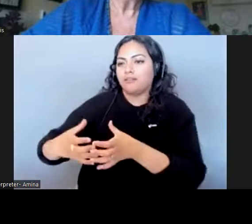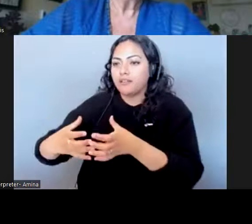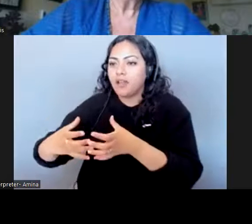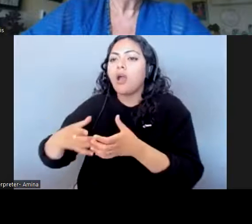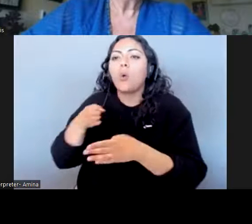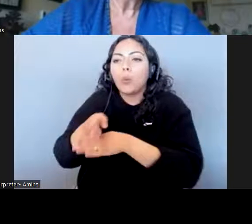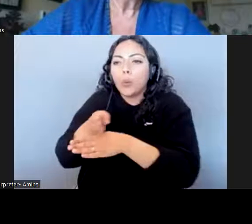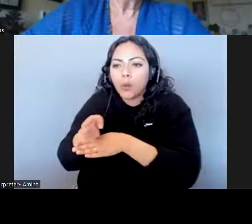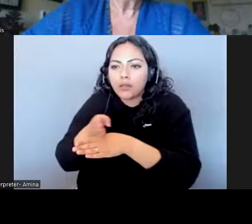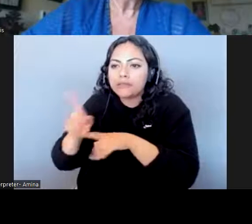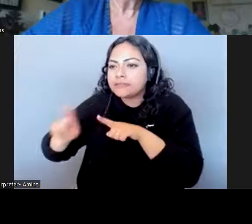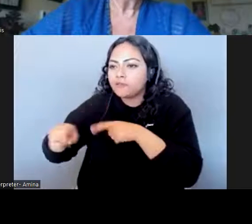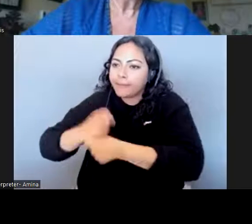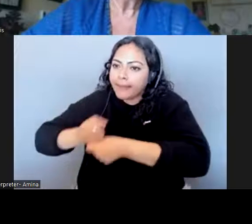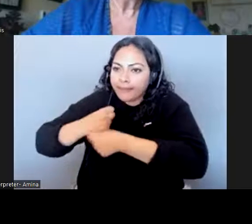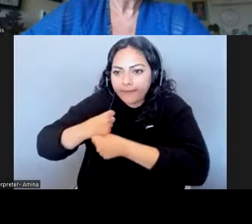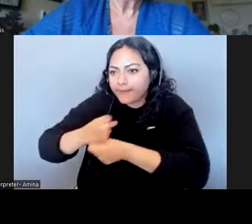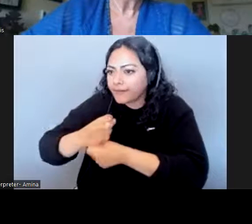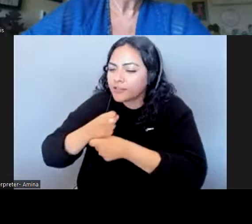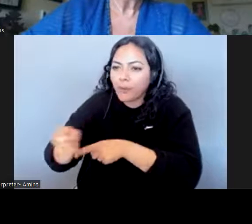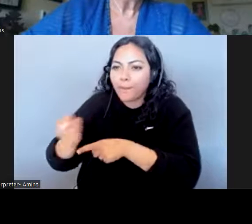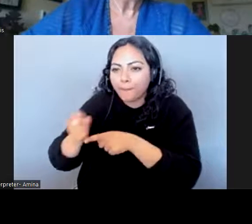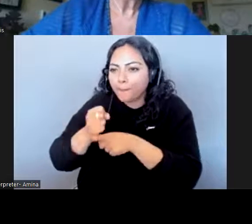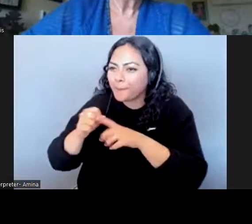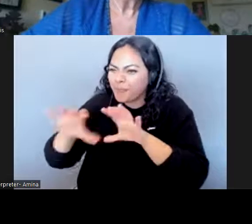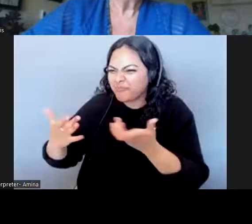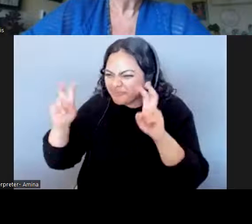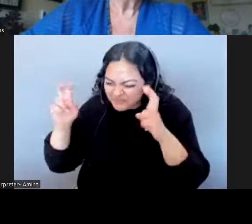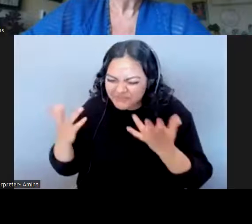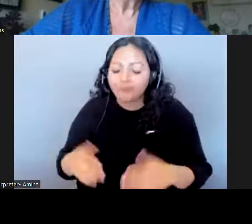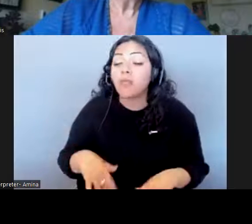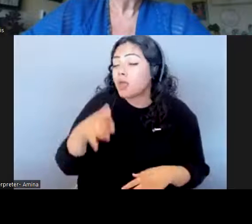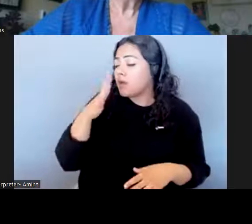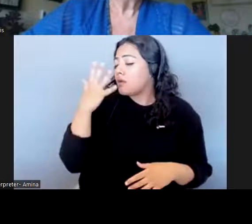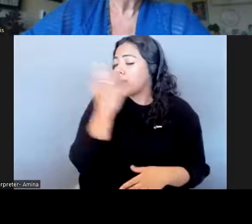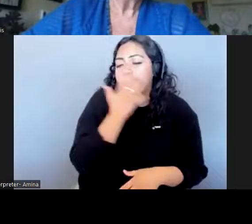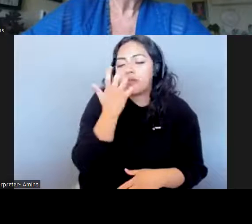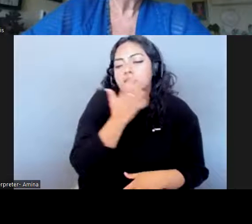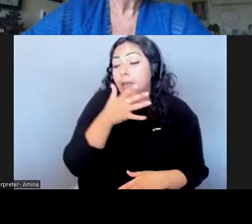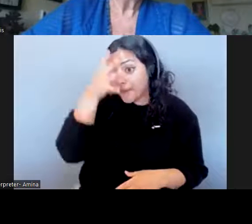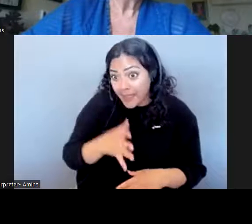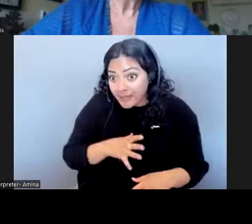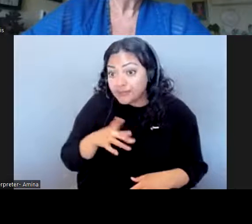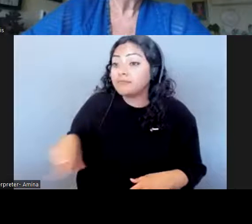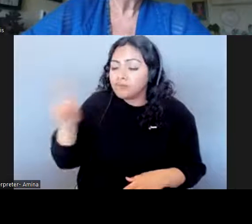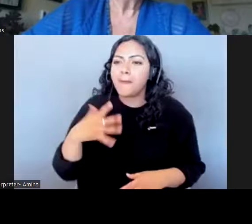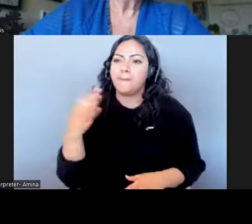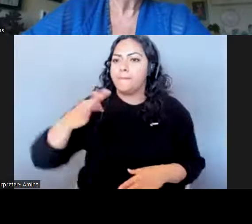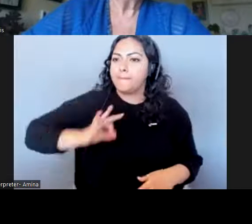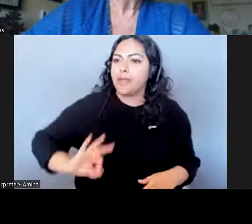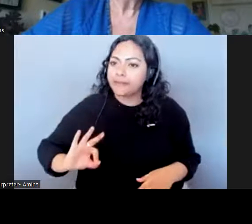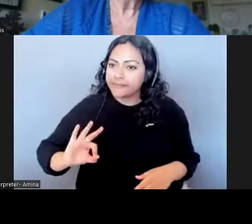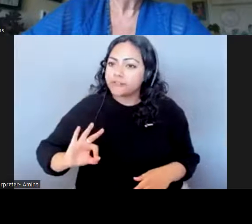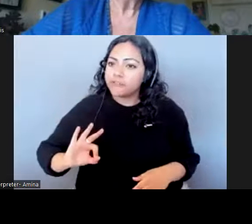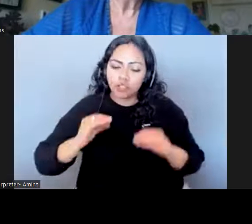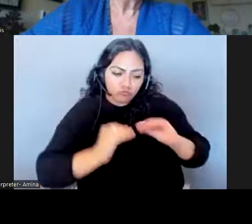They were amazing. Yeah. And the men, they all benefited.